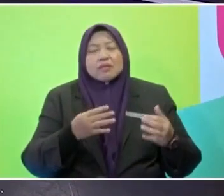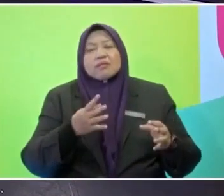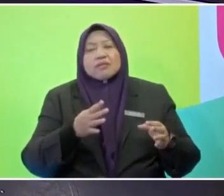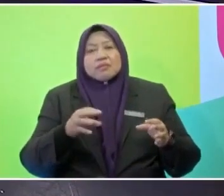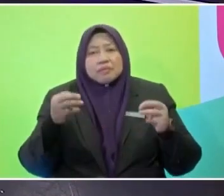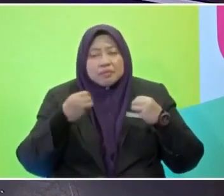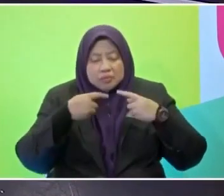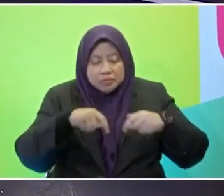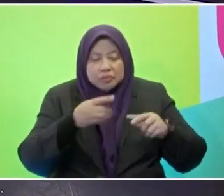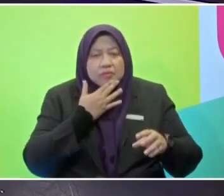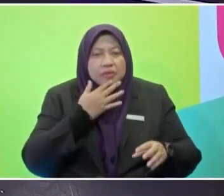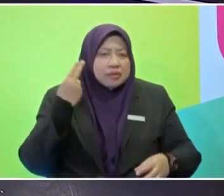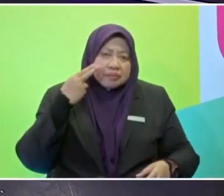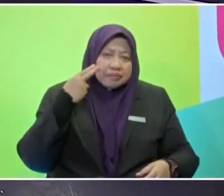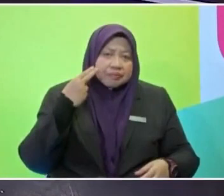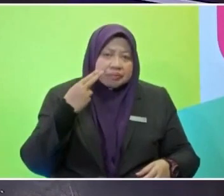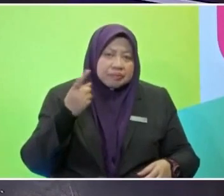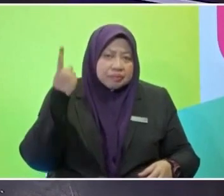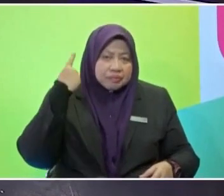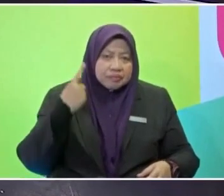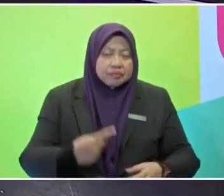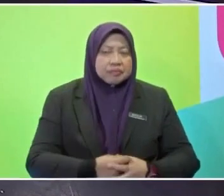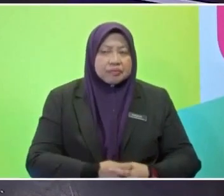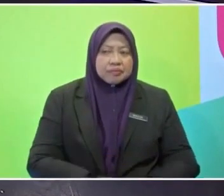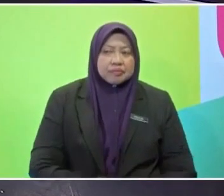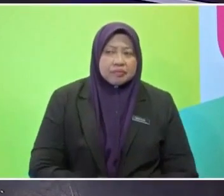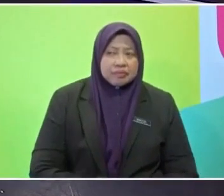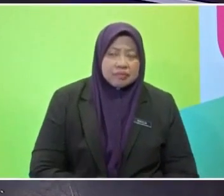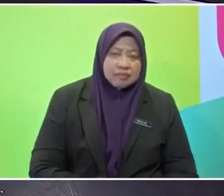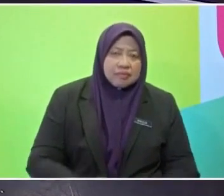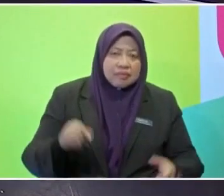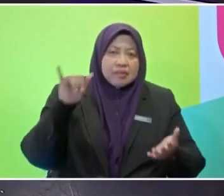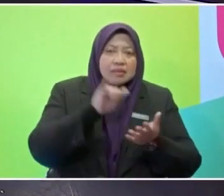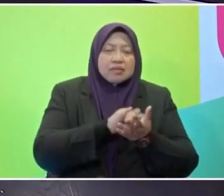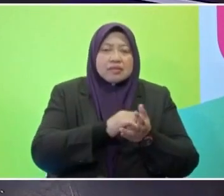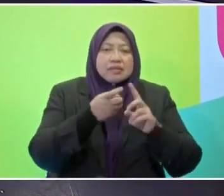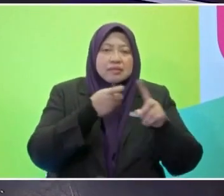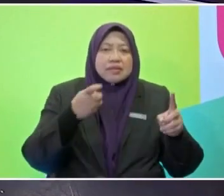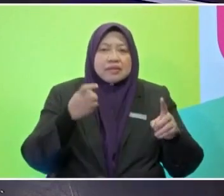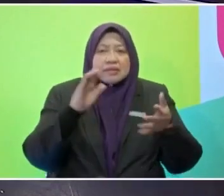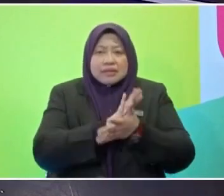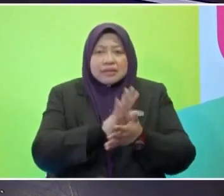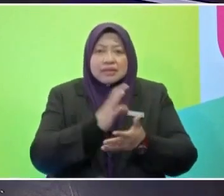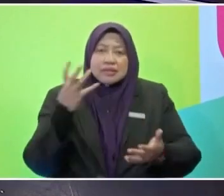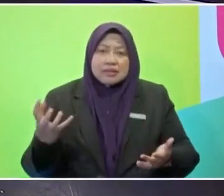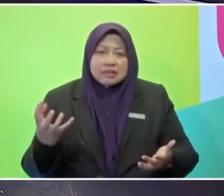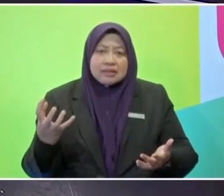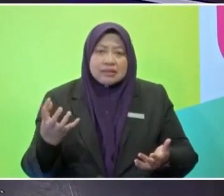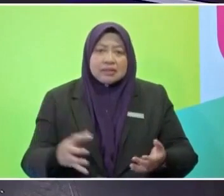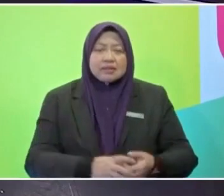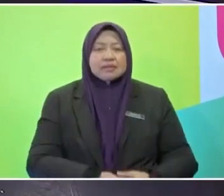here? Okay, there you have it. Okay, I remove this. So this one is made of Manila cut, right, Mr. Quek? Yes, Manila